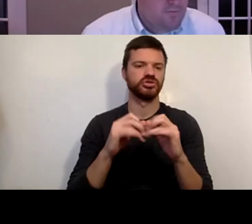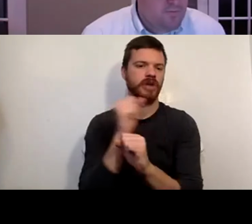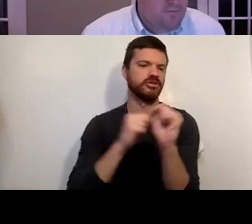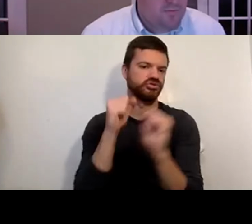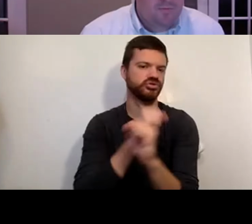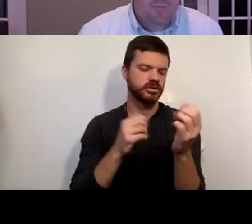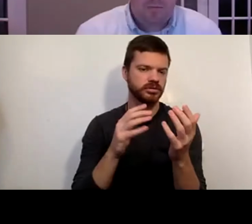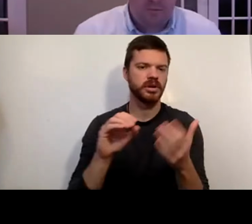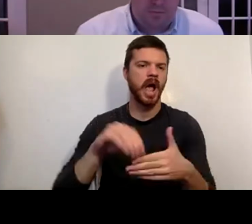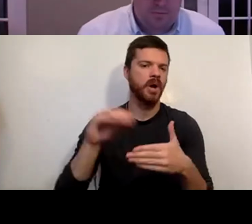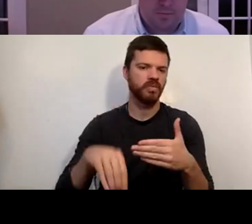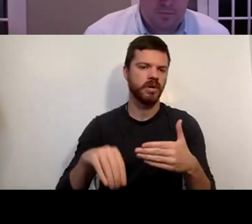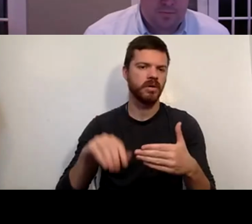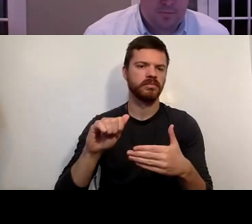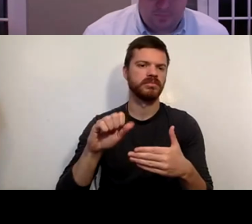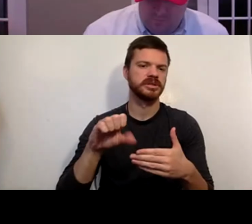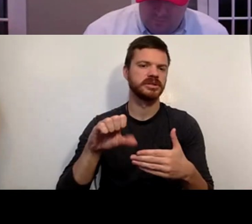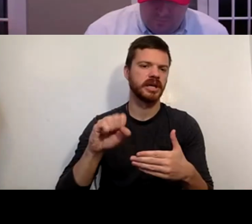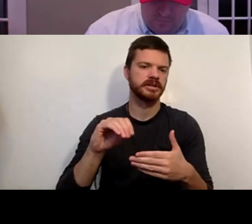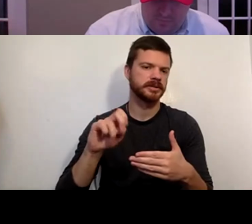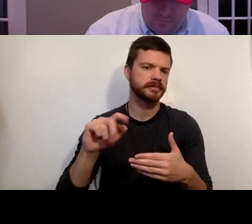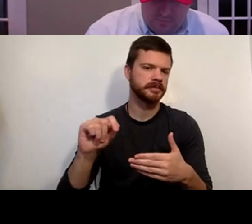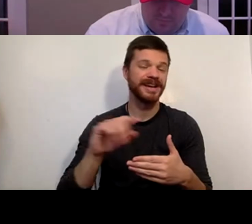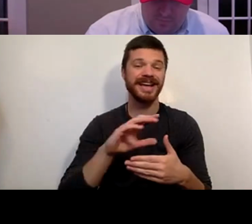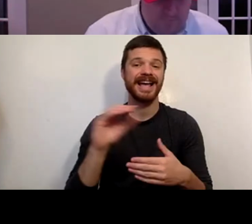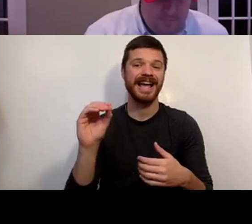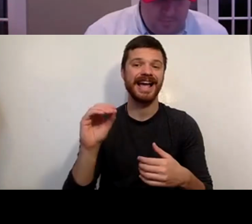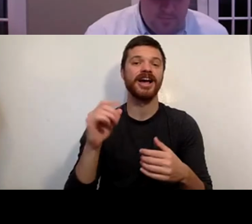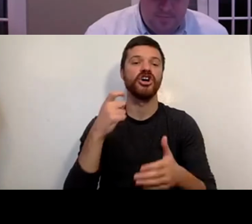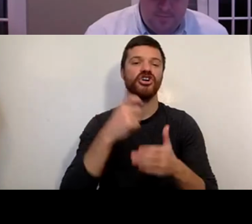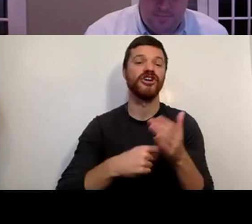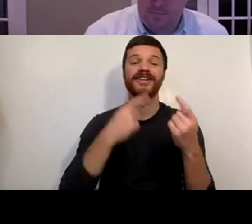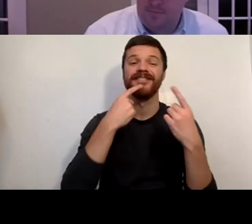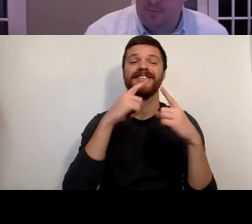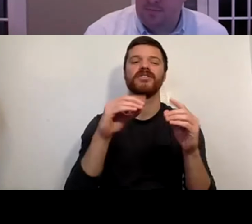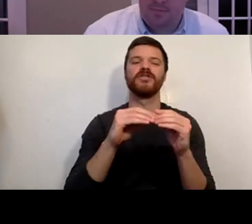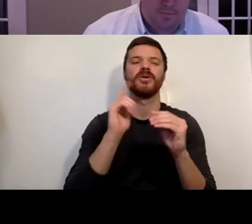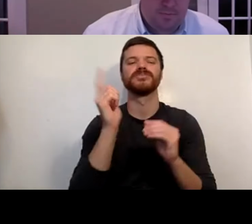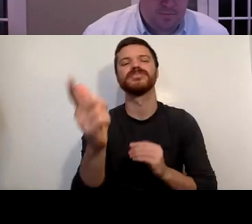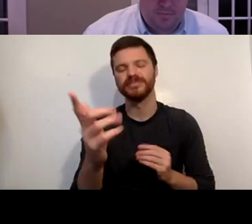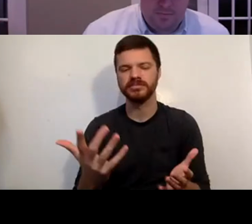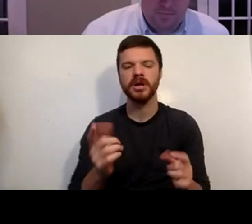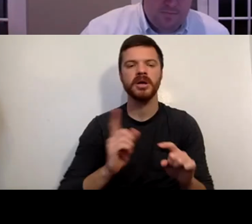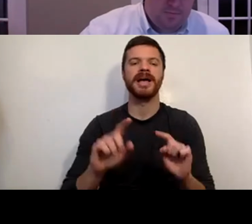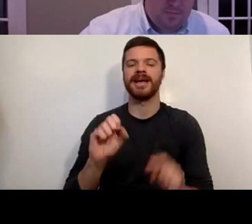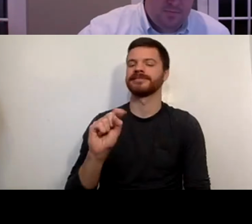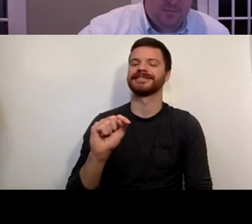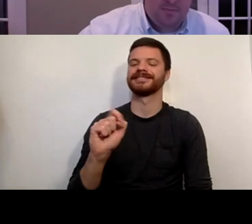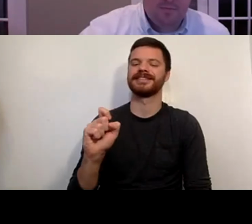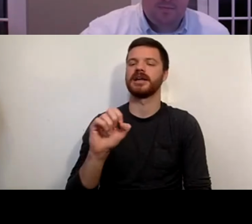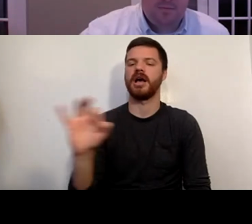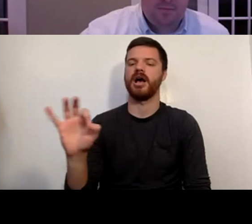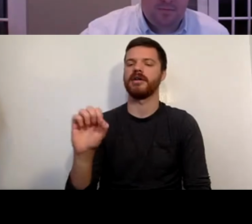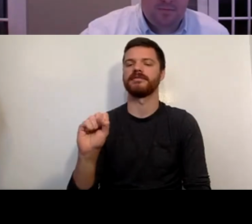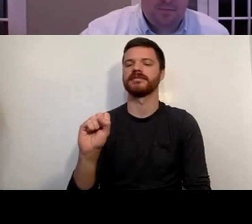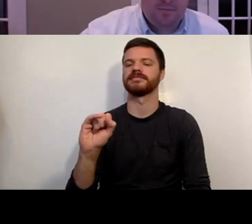outcomes assessment, and cost effectiveness is going to be kind of a longer road. But I think the state of the science is quite